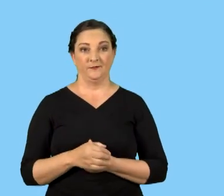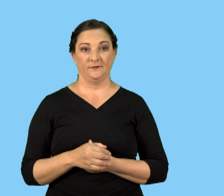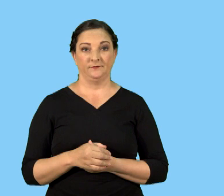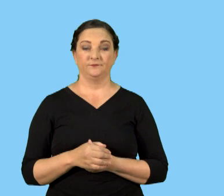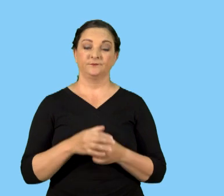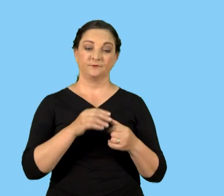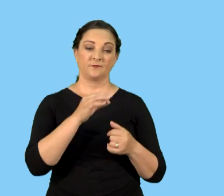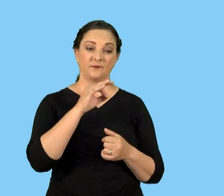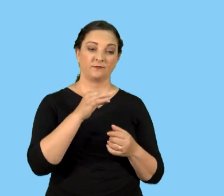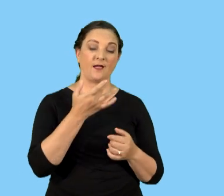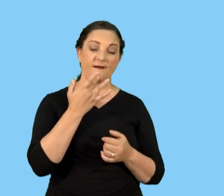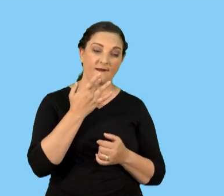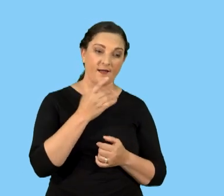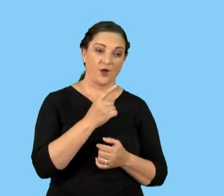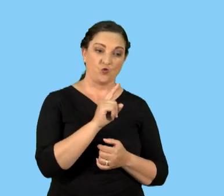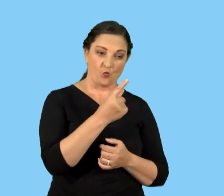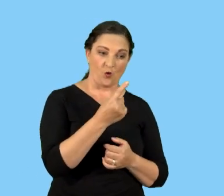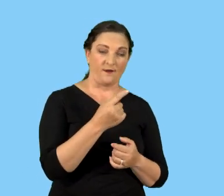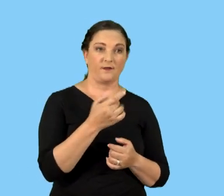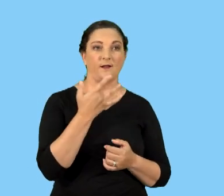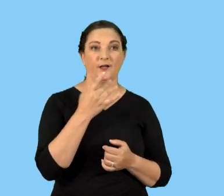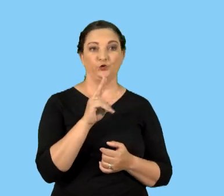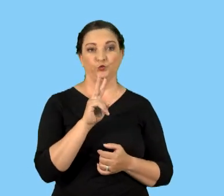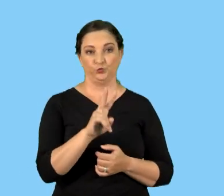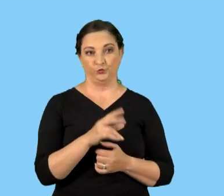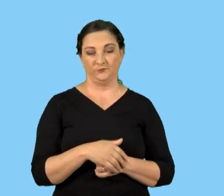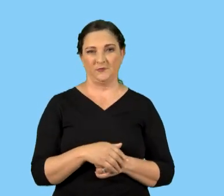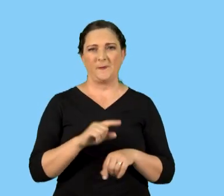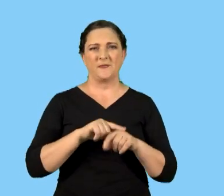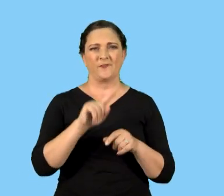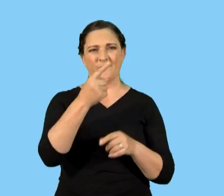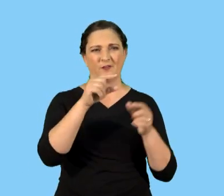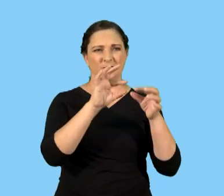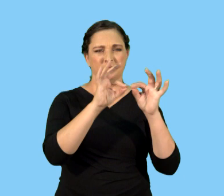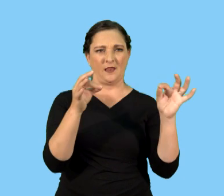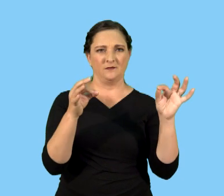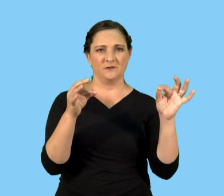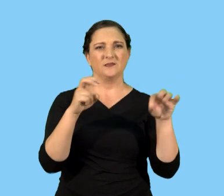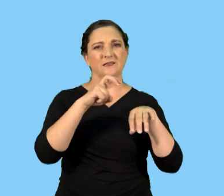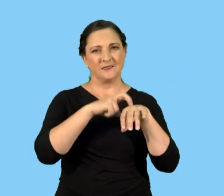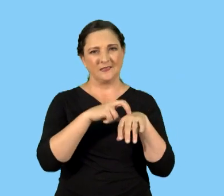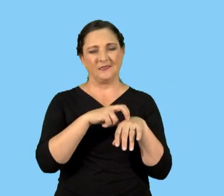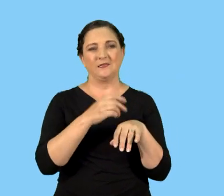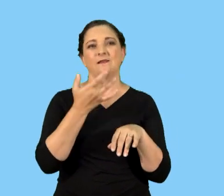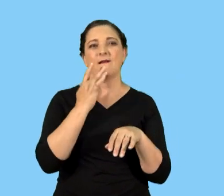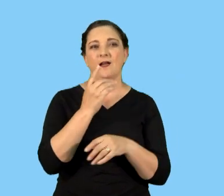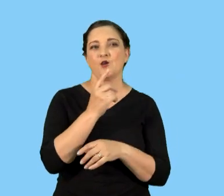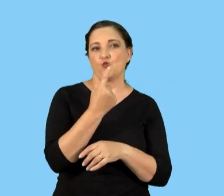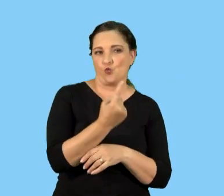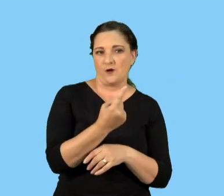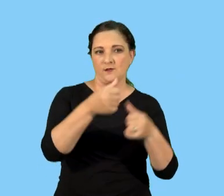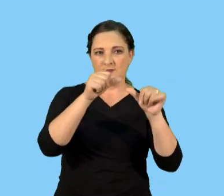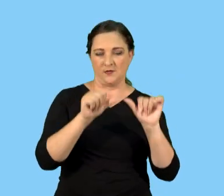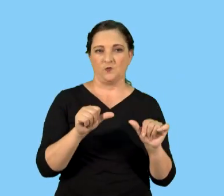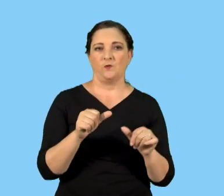other. So that's iron 1 and iron 2. So let's try to balance this chemical reaction using iron 1, and we'll try to balance this chemical reaction, our